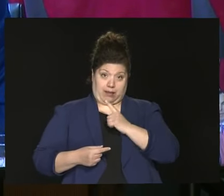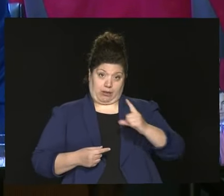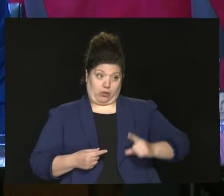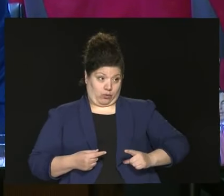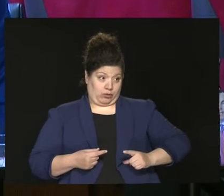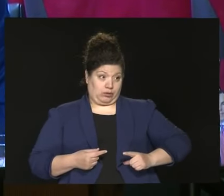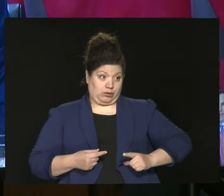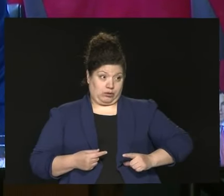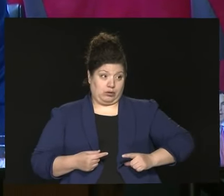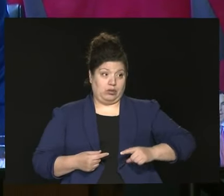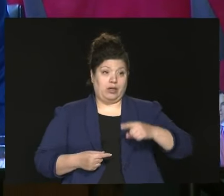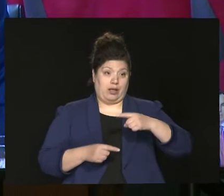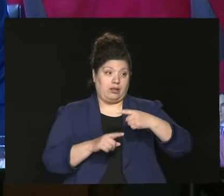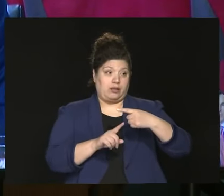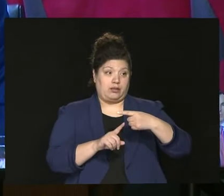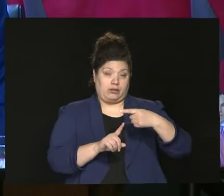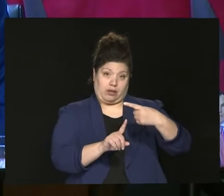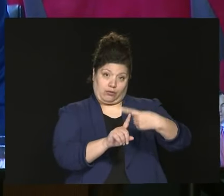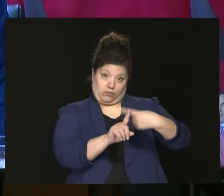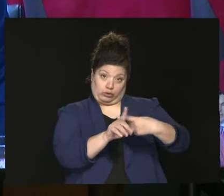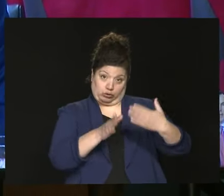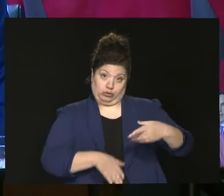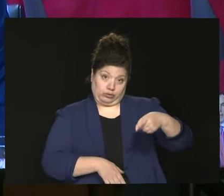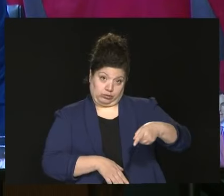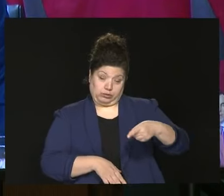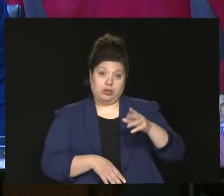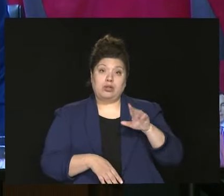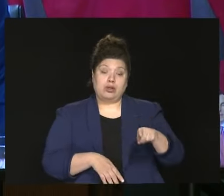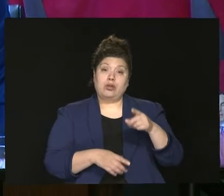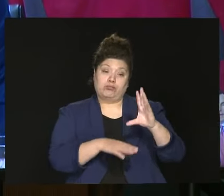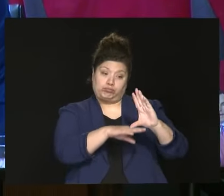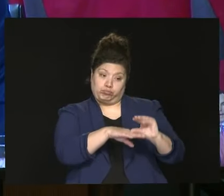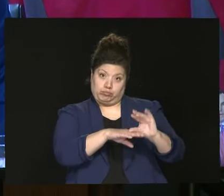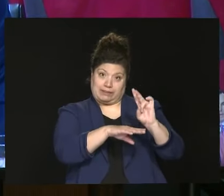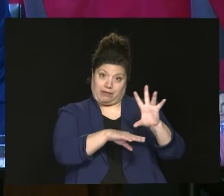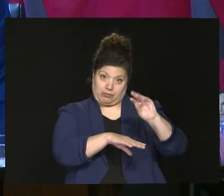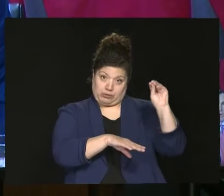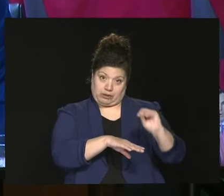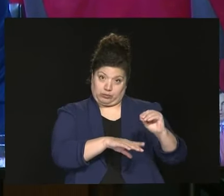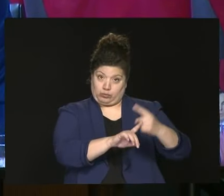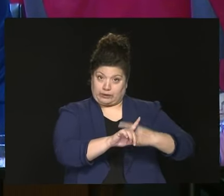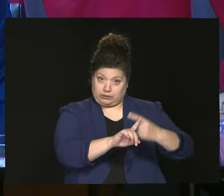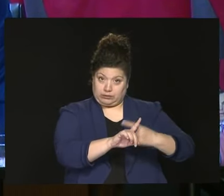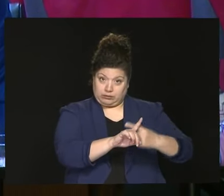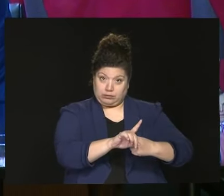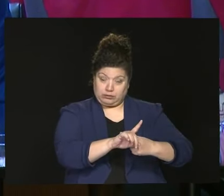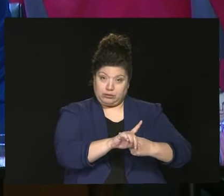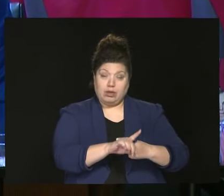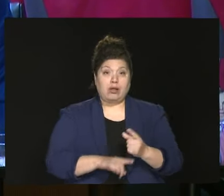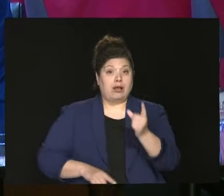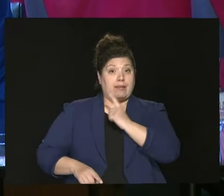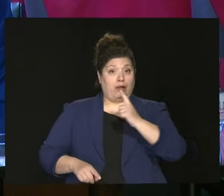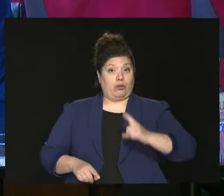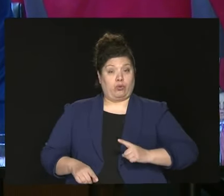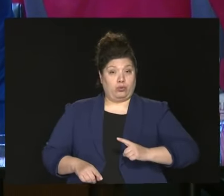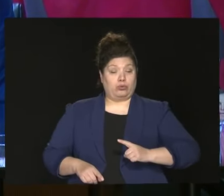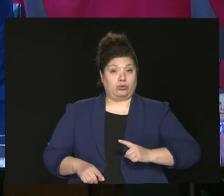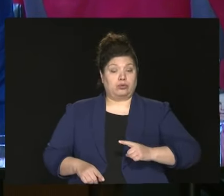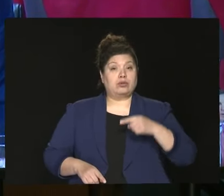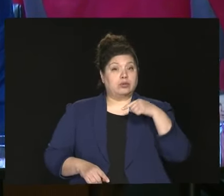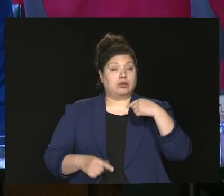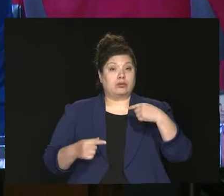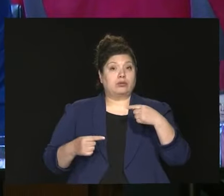tenant will get a 75% reduction in their rent, and the landlord, by allowing that, will be able to get